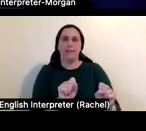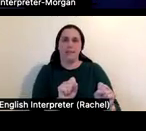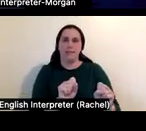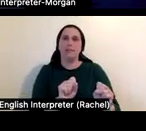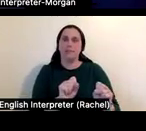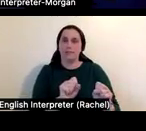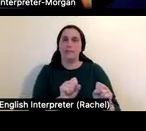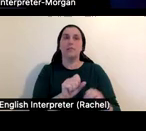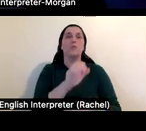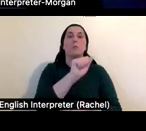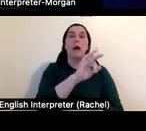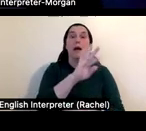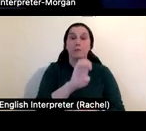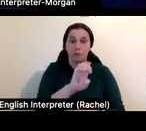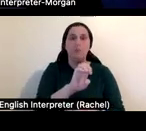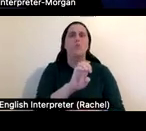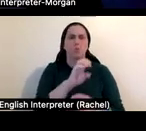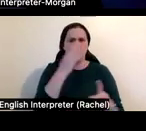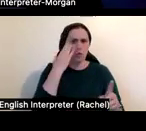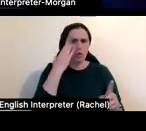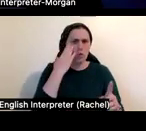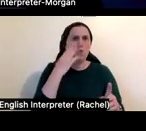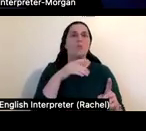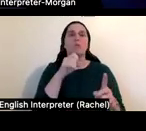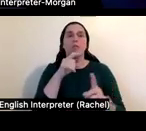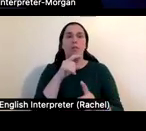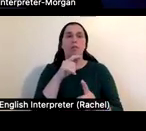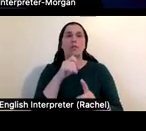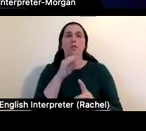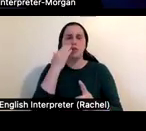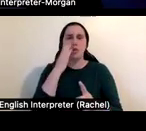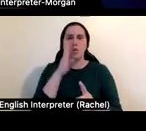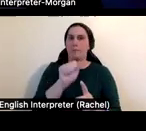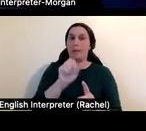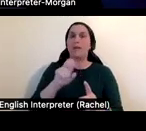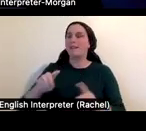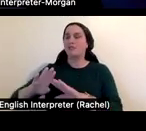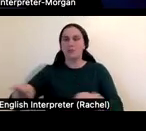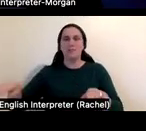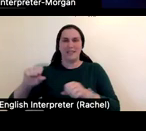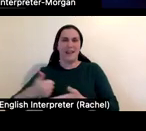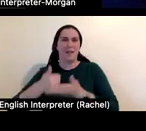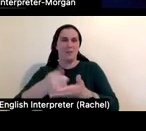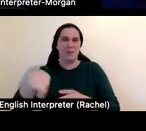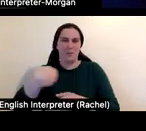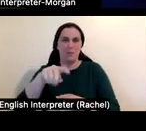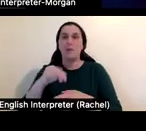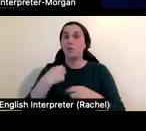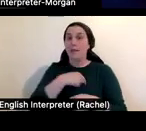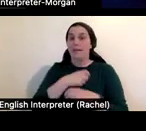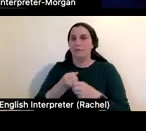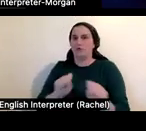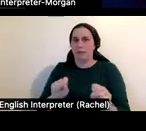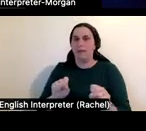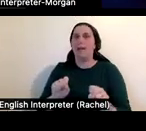I know, they know better how to pronounce, but they can then help you. And again, this is where the support is like, yeah, you support me and you can